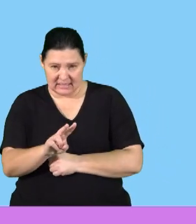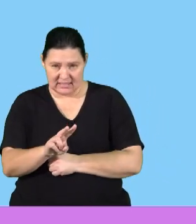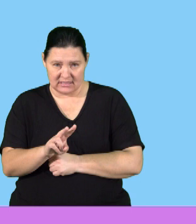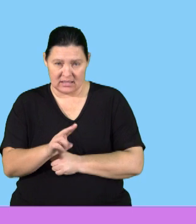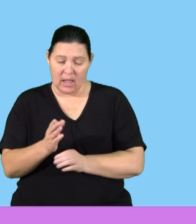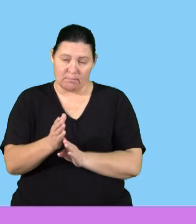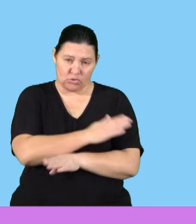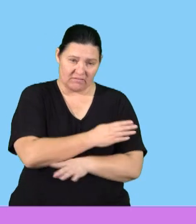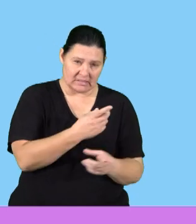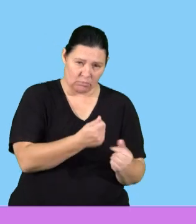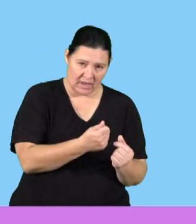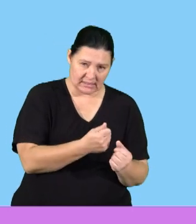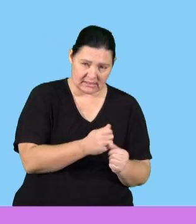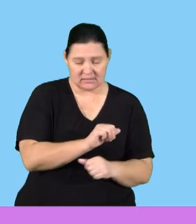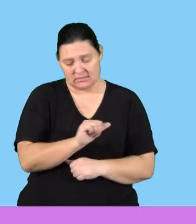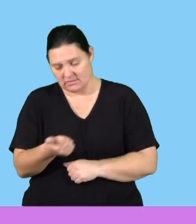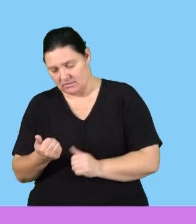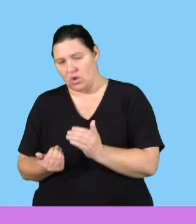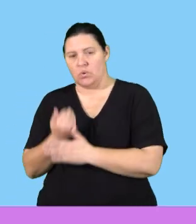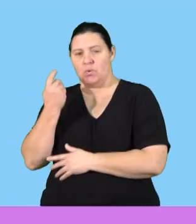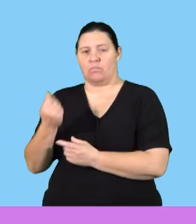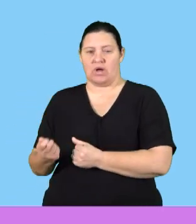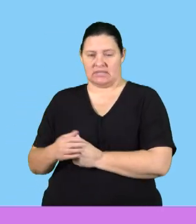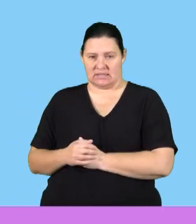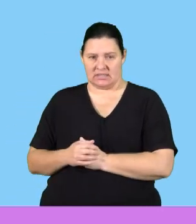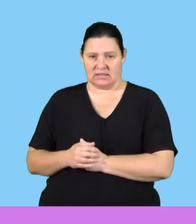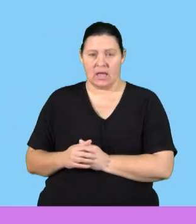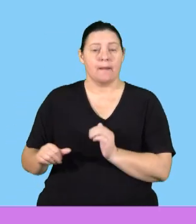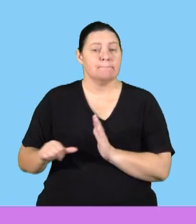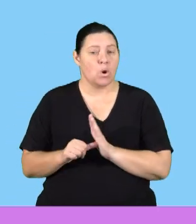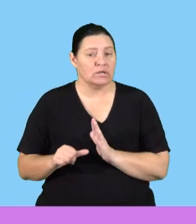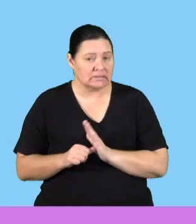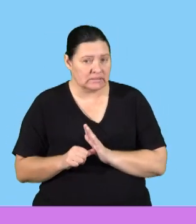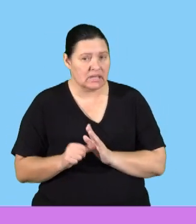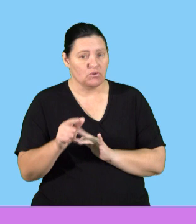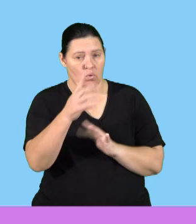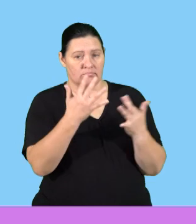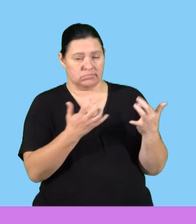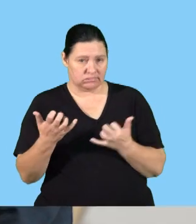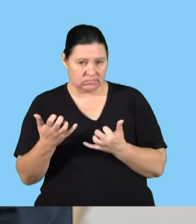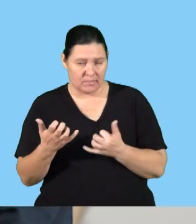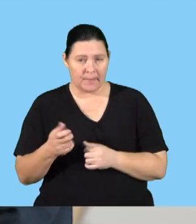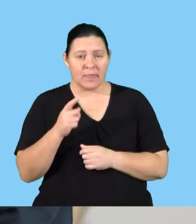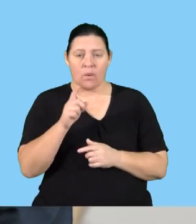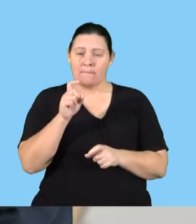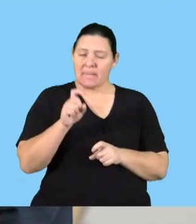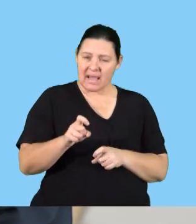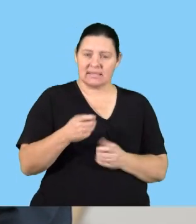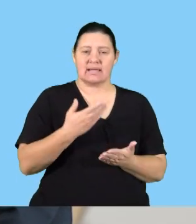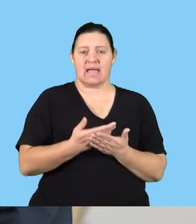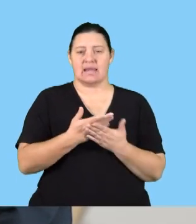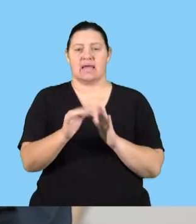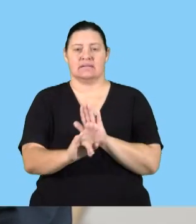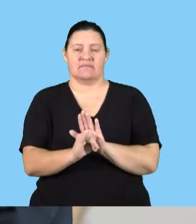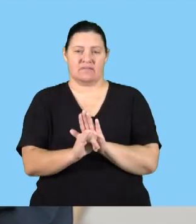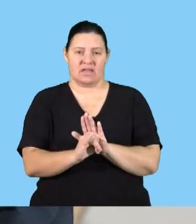see that this is the previous price, this is the new price. What is key as you are calculating is that you must be